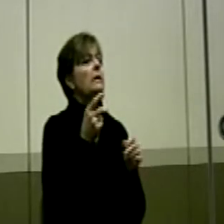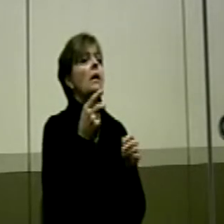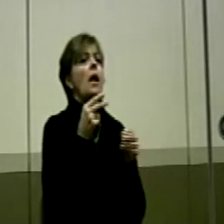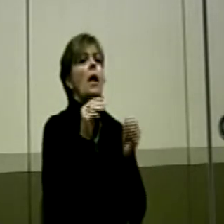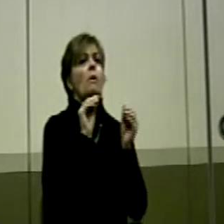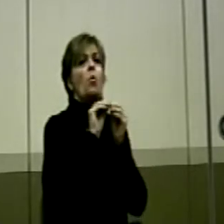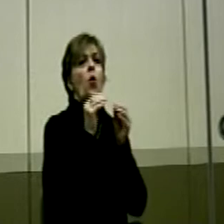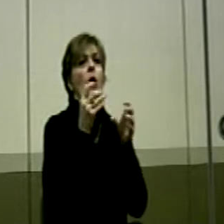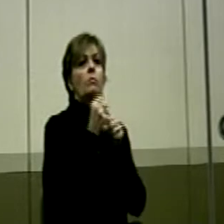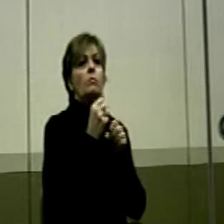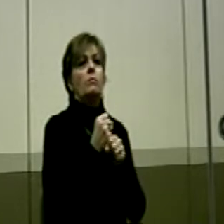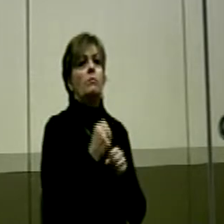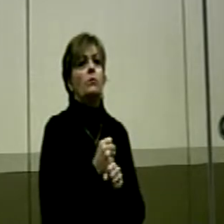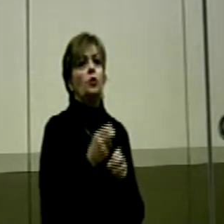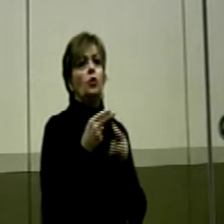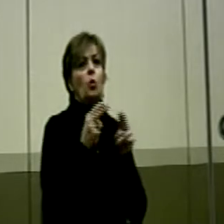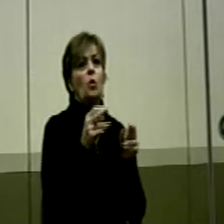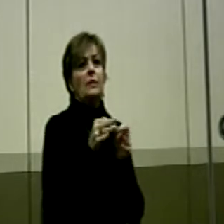a picture